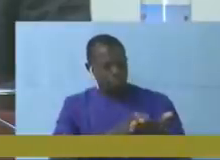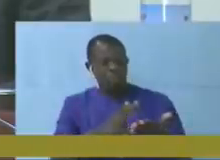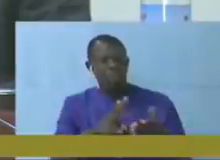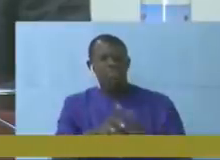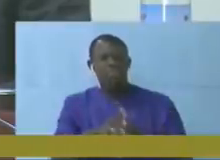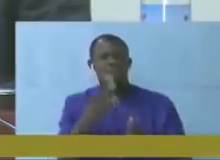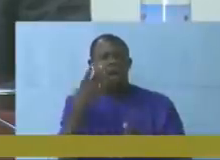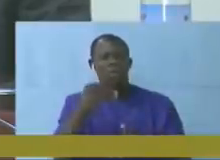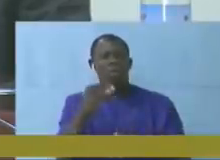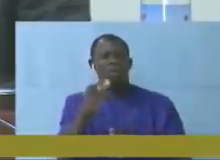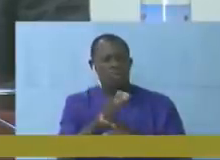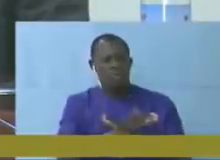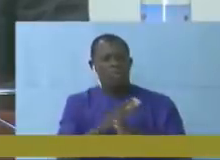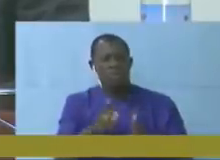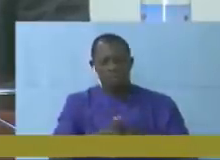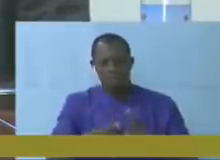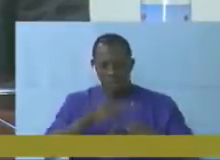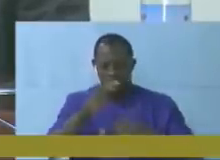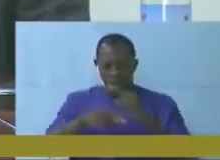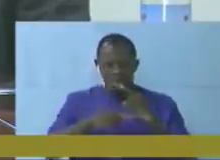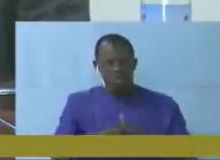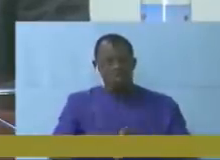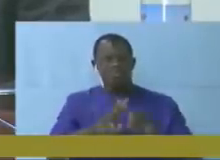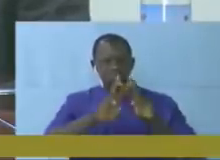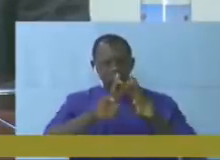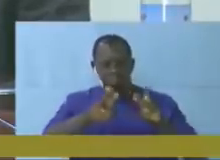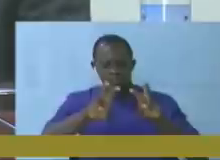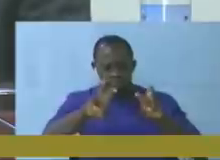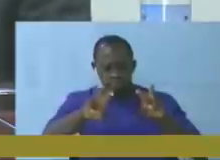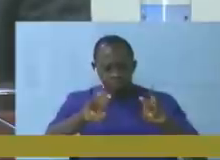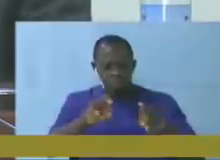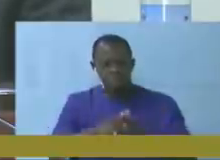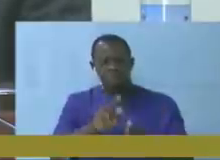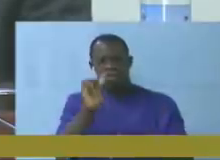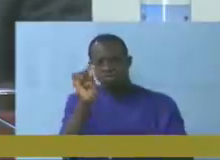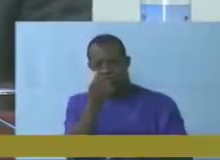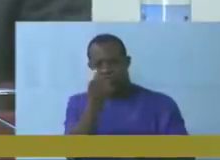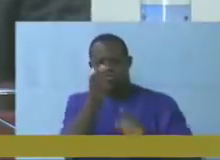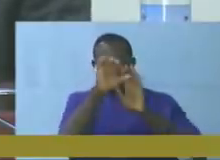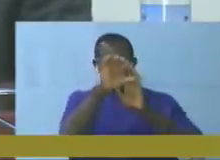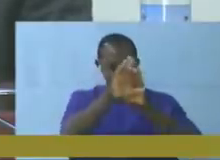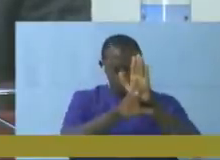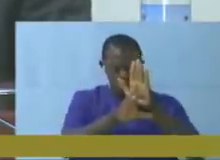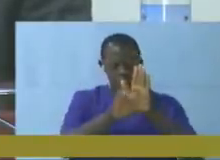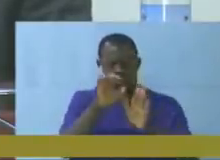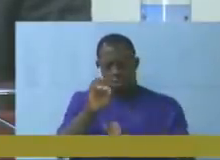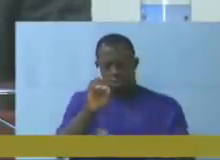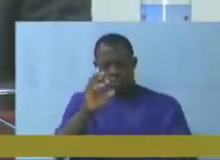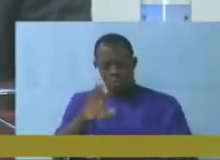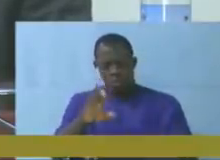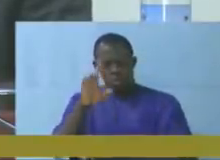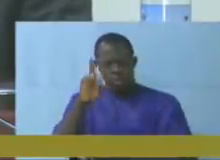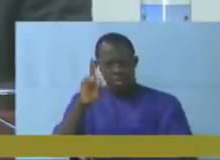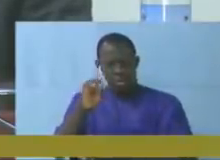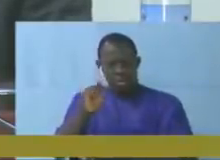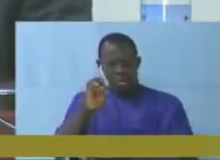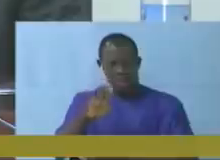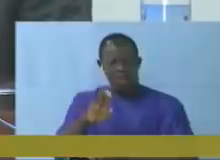how the search for a new constitutional order has landed us with